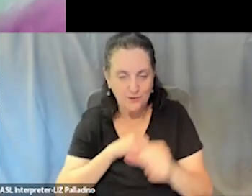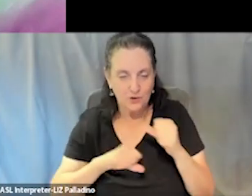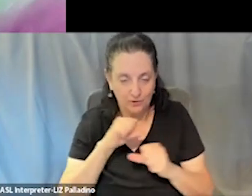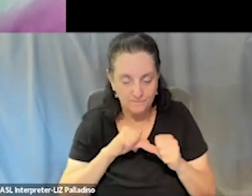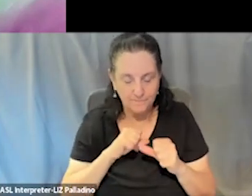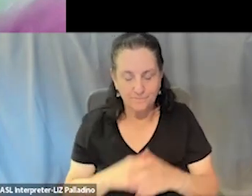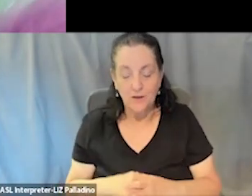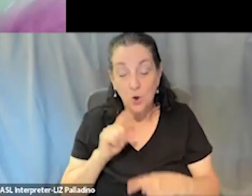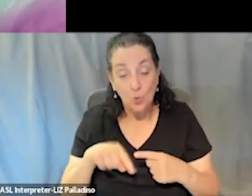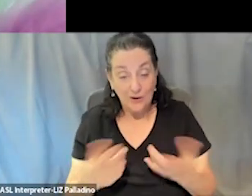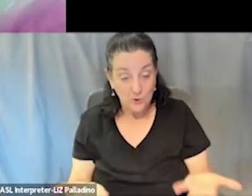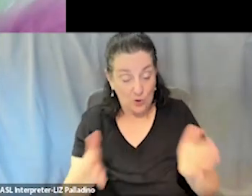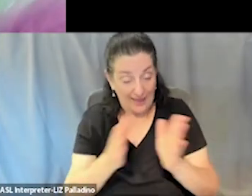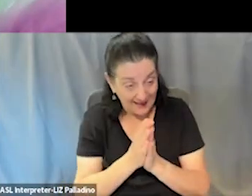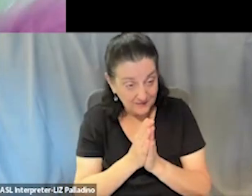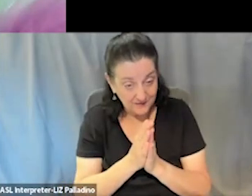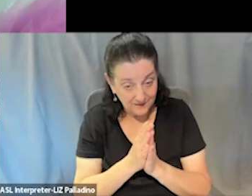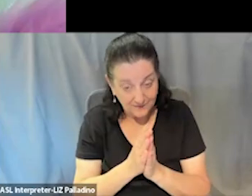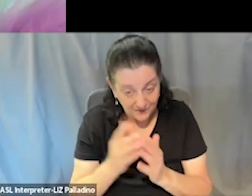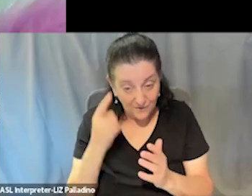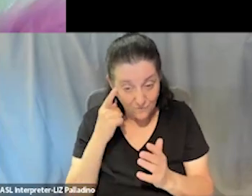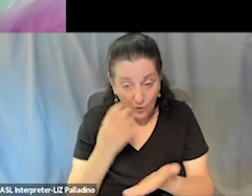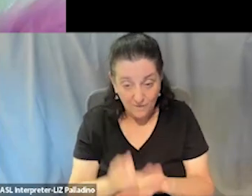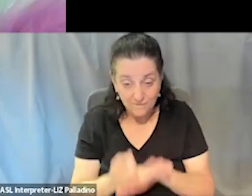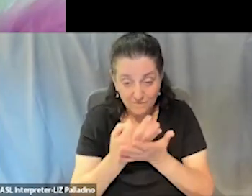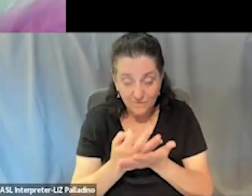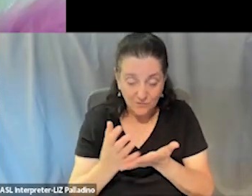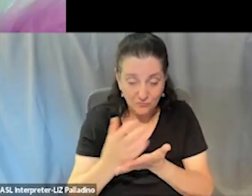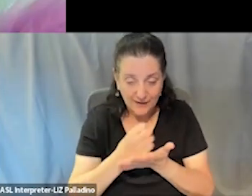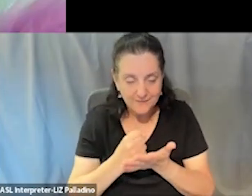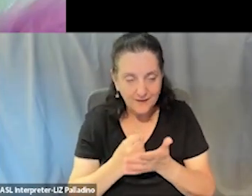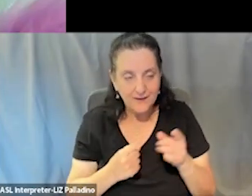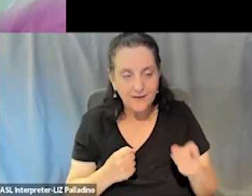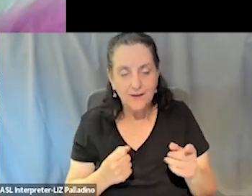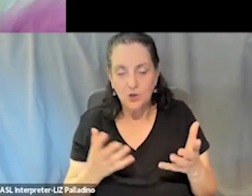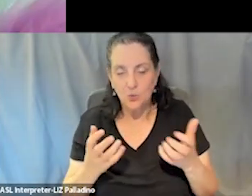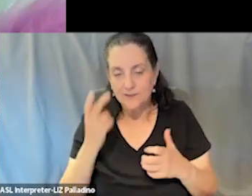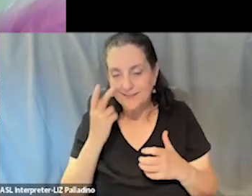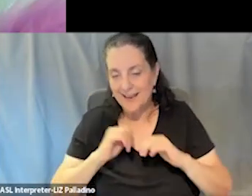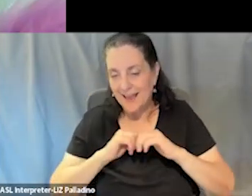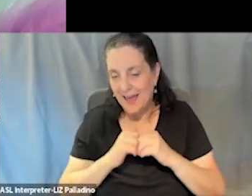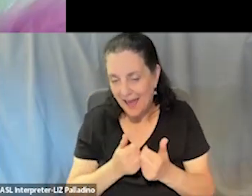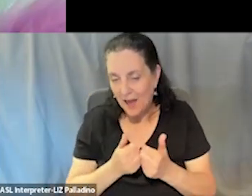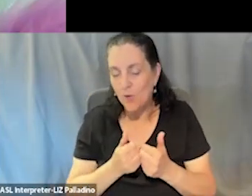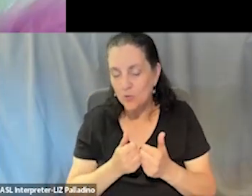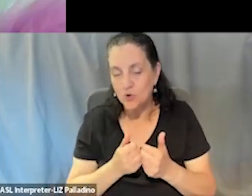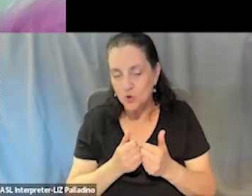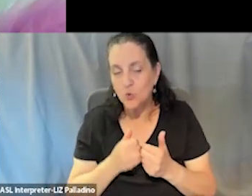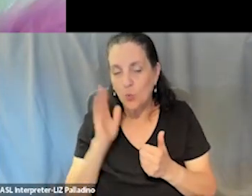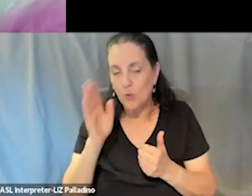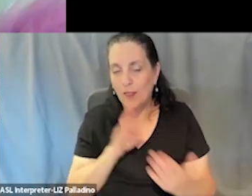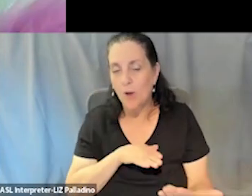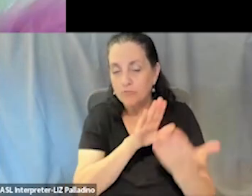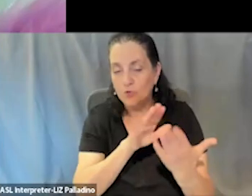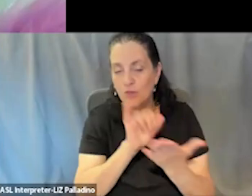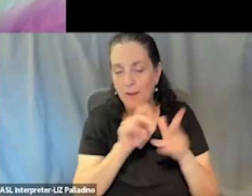your ask, how that ask goes is really the predication for how your future solicitations go. So you always want